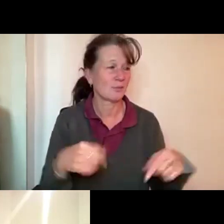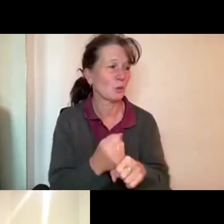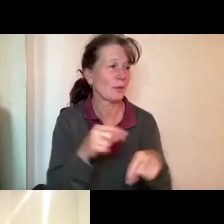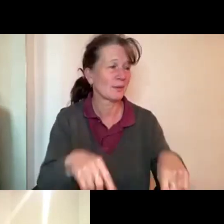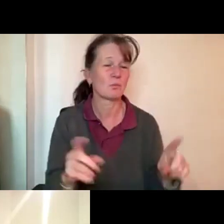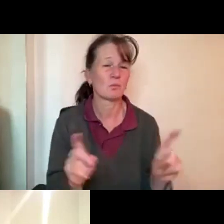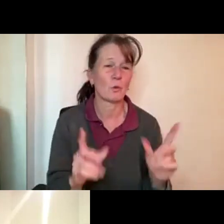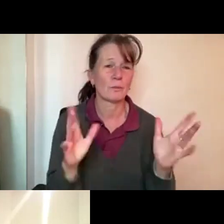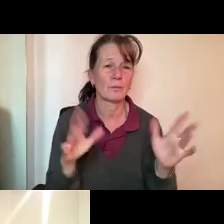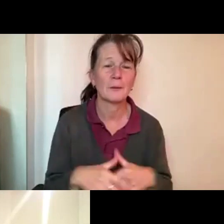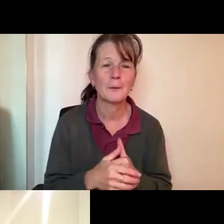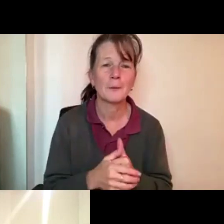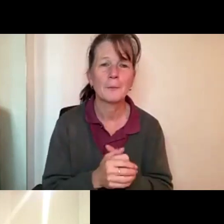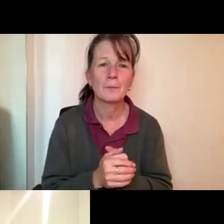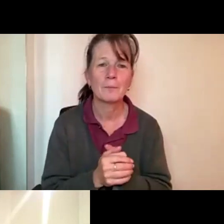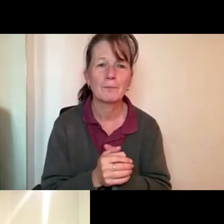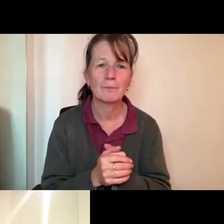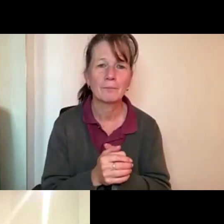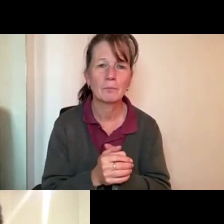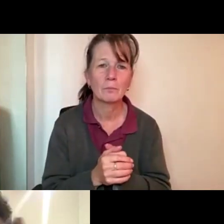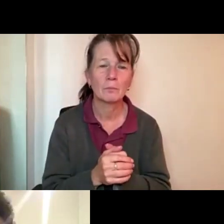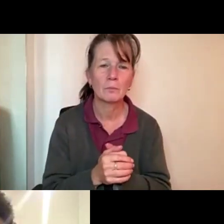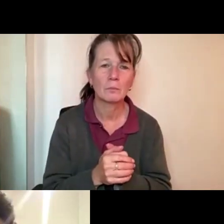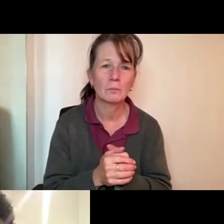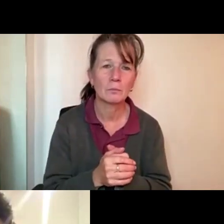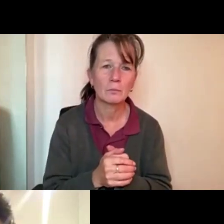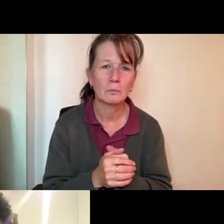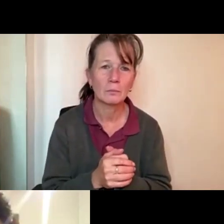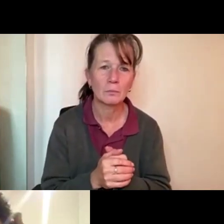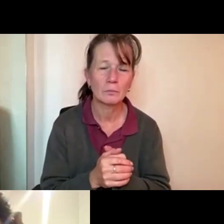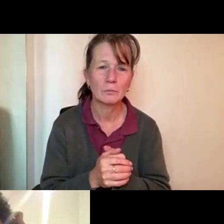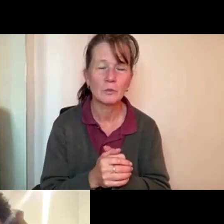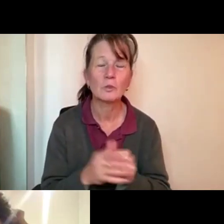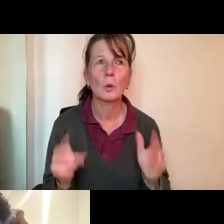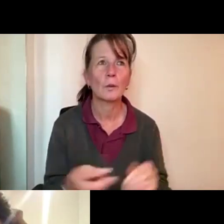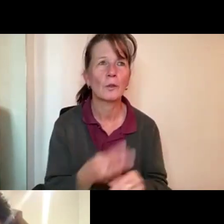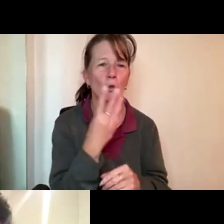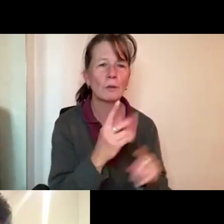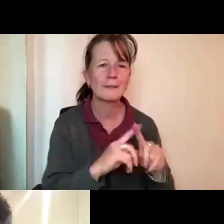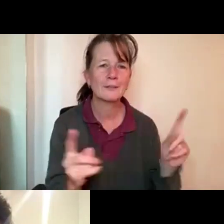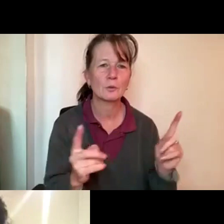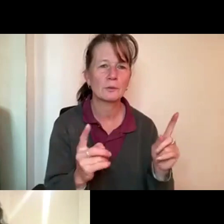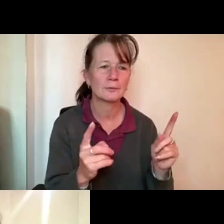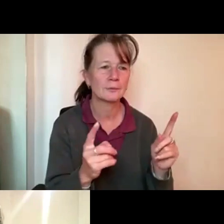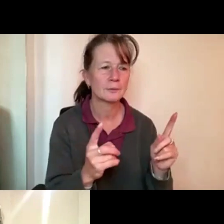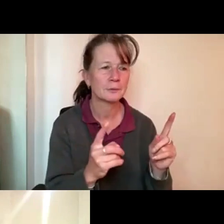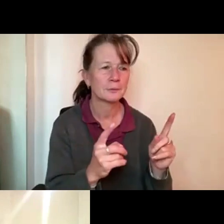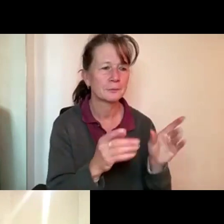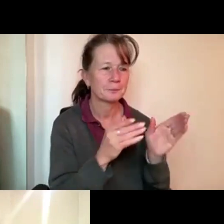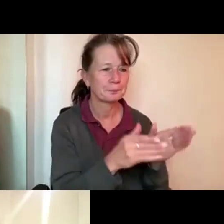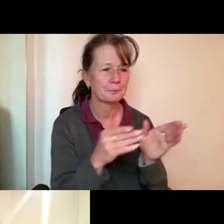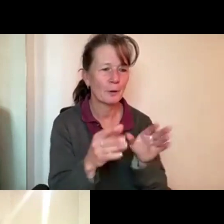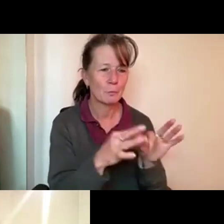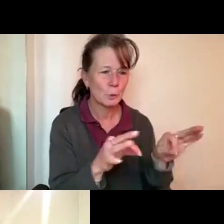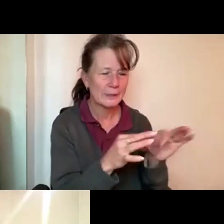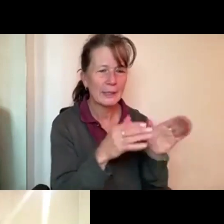Around the idea of the cantata. So there was those three different pieces that Toya